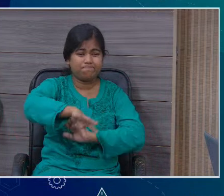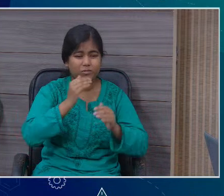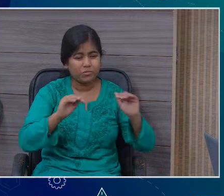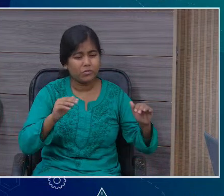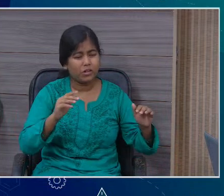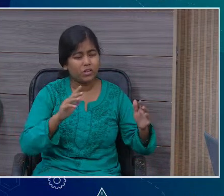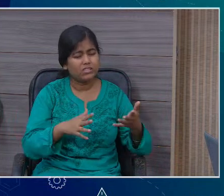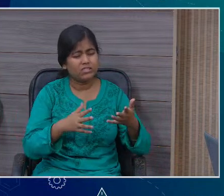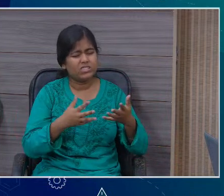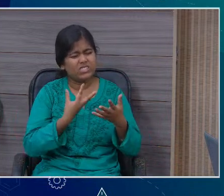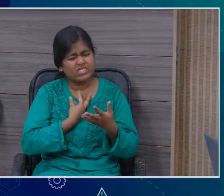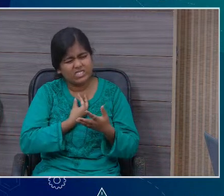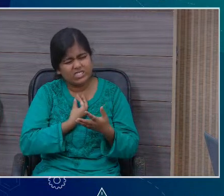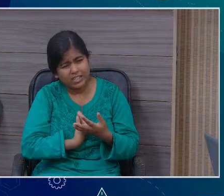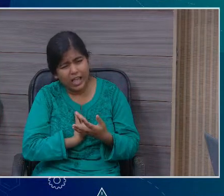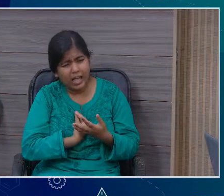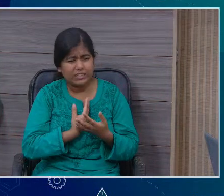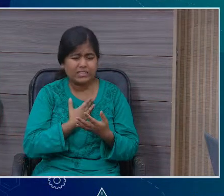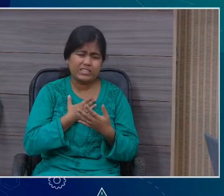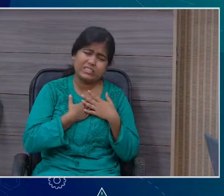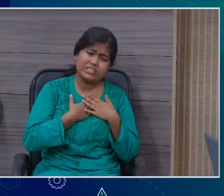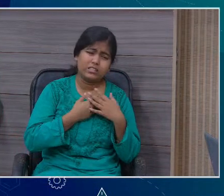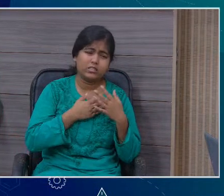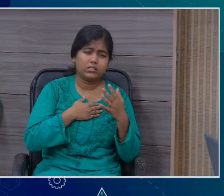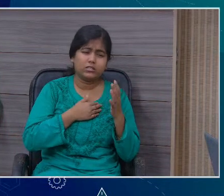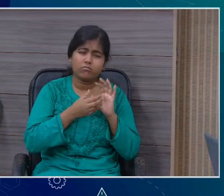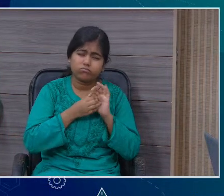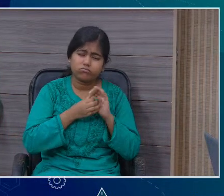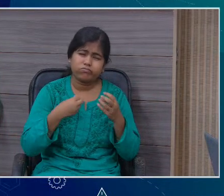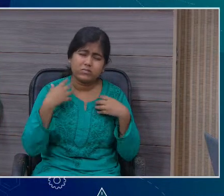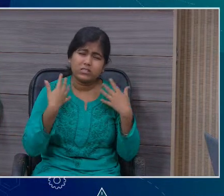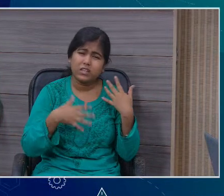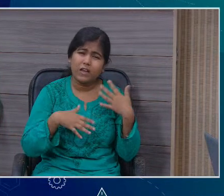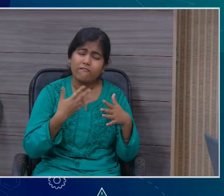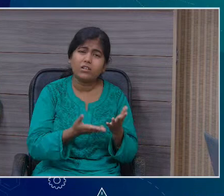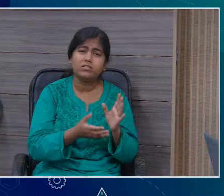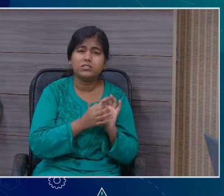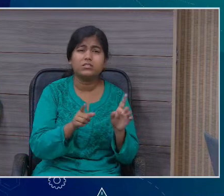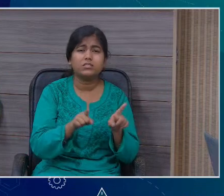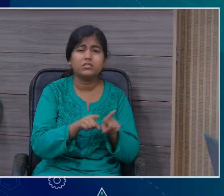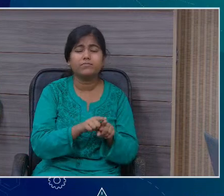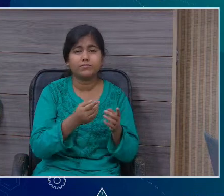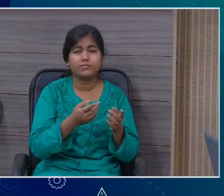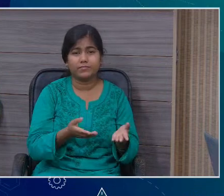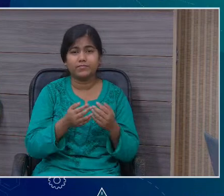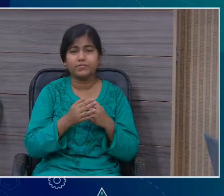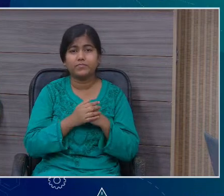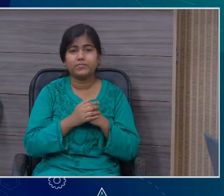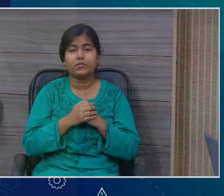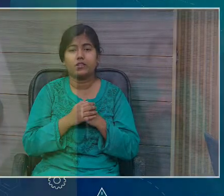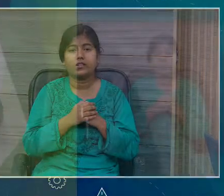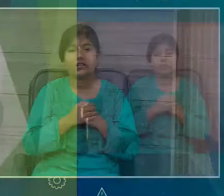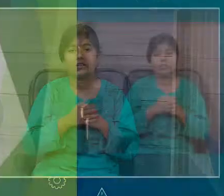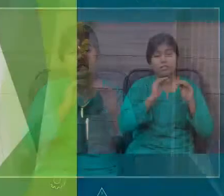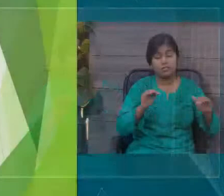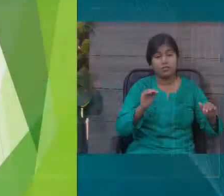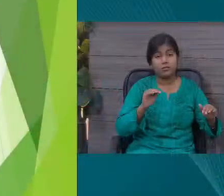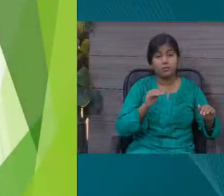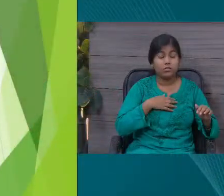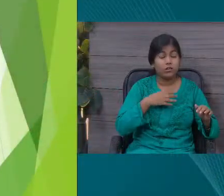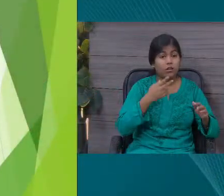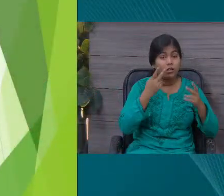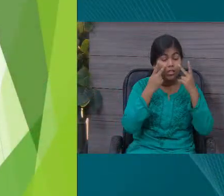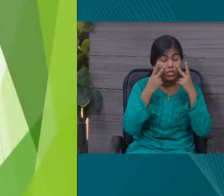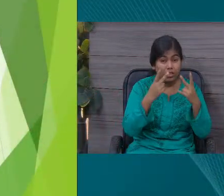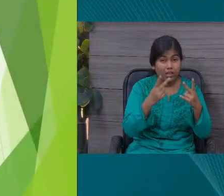have visited the place, and what he saw was very disturbing. That is what he tries to tell, that children work in hot